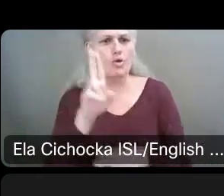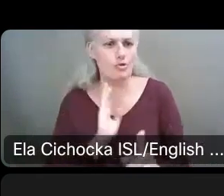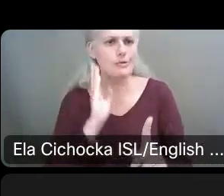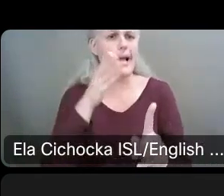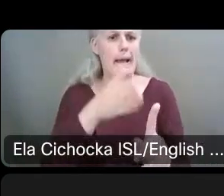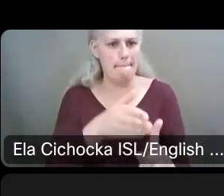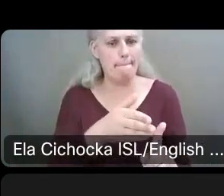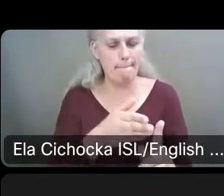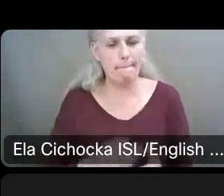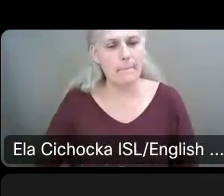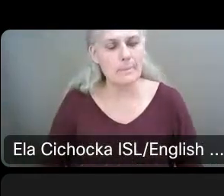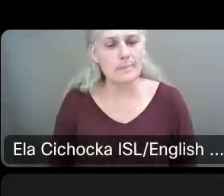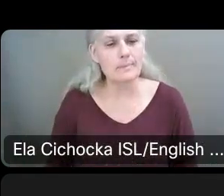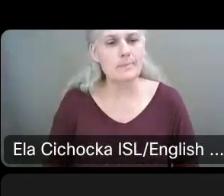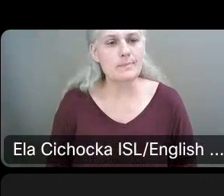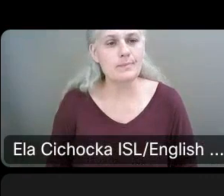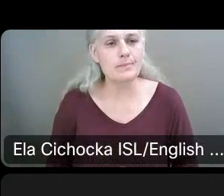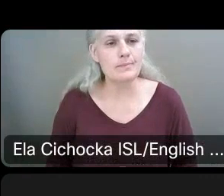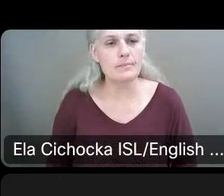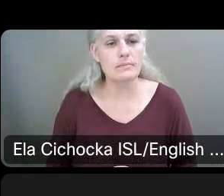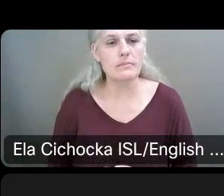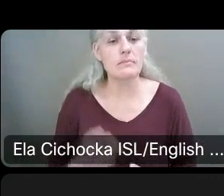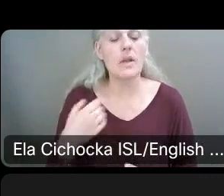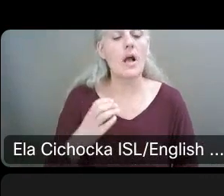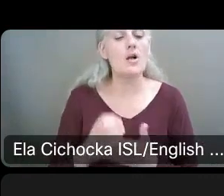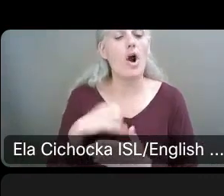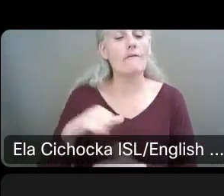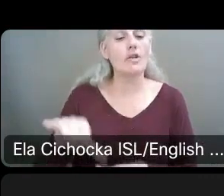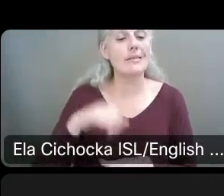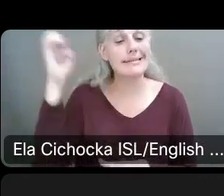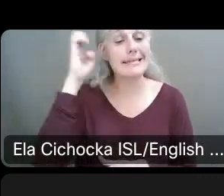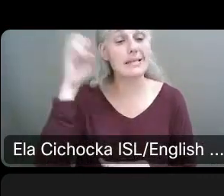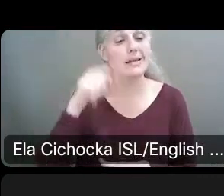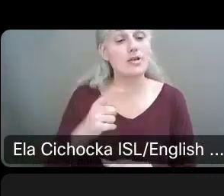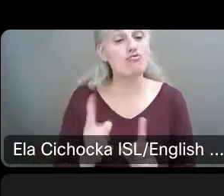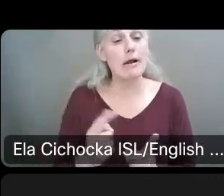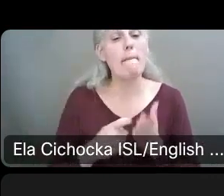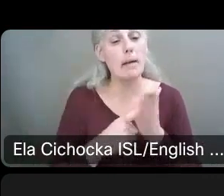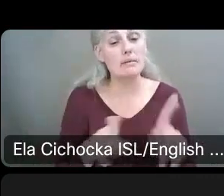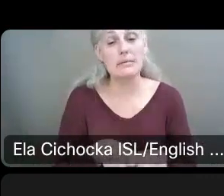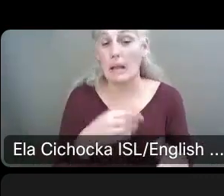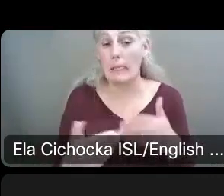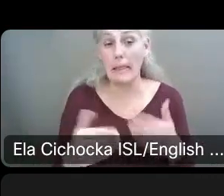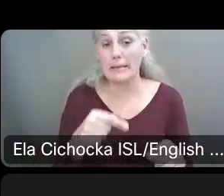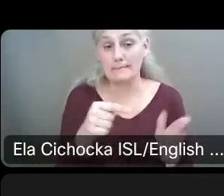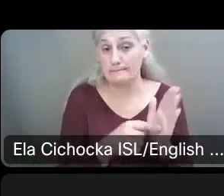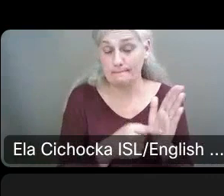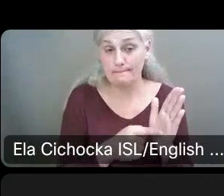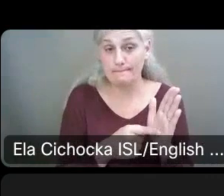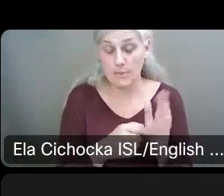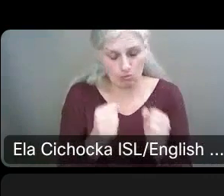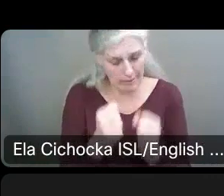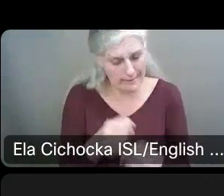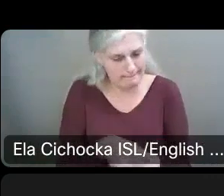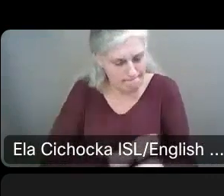in. And, the College of Surgeons in England are recommending the exact same thing. They're saying that, our resilience,